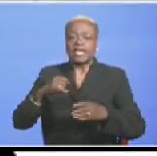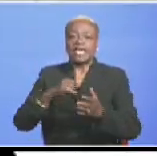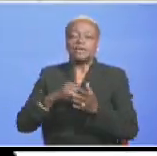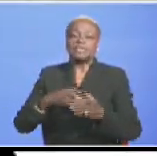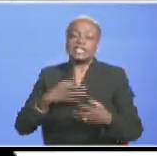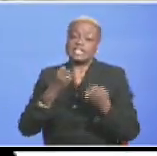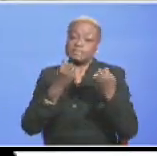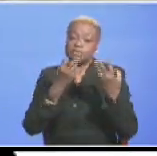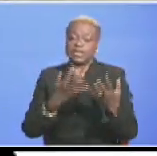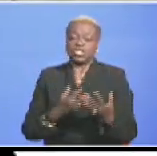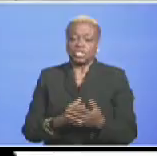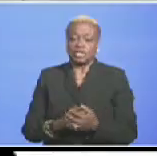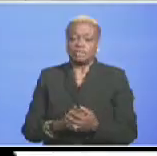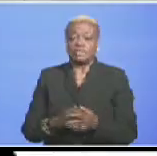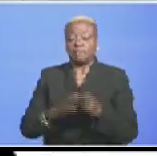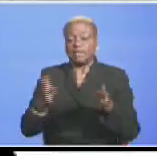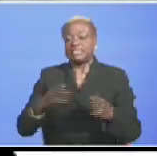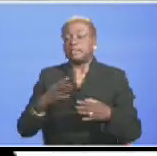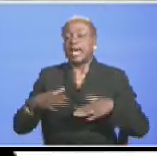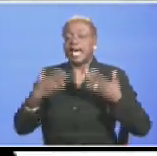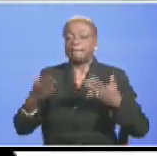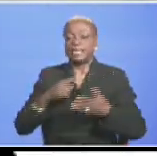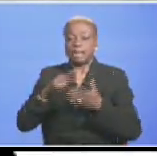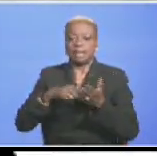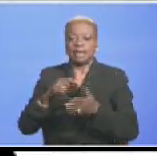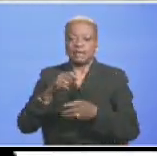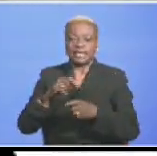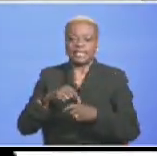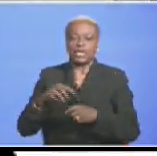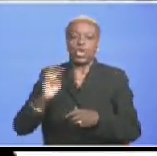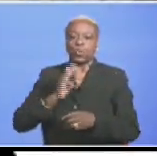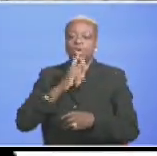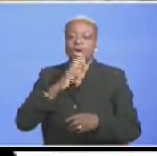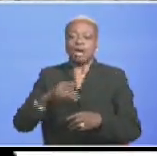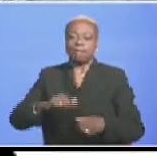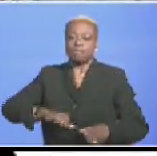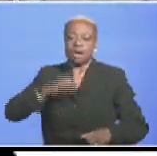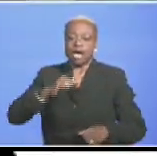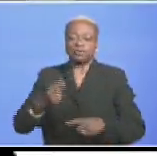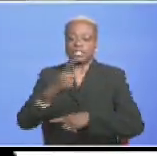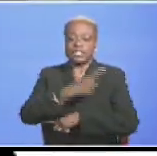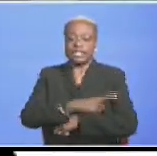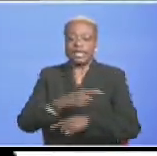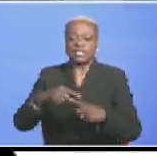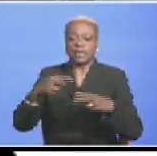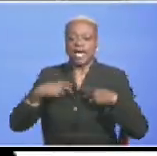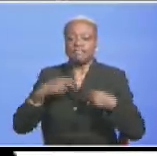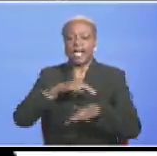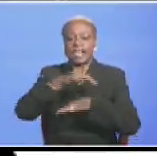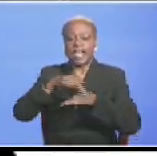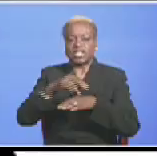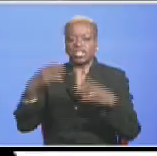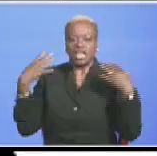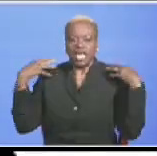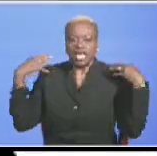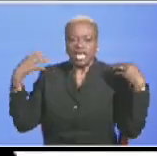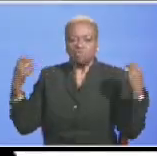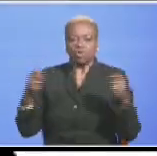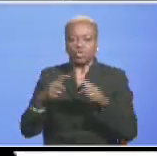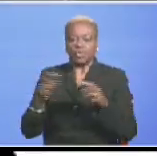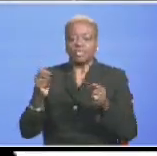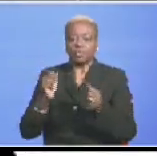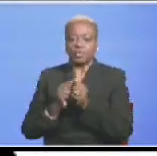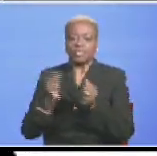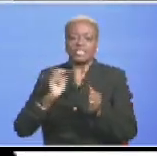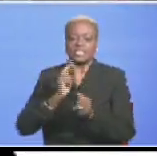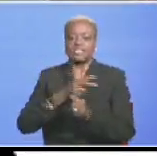big thing, so I'm very happy about it. We are proud today to have national heroes here with us. And the children